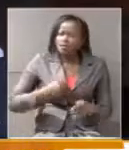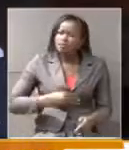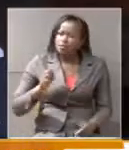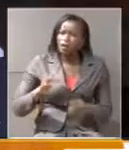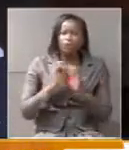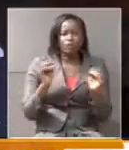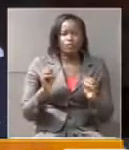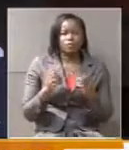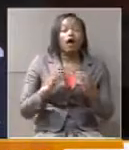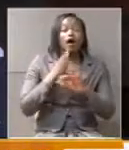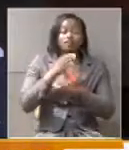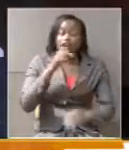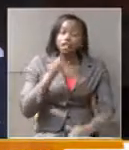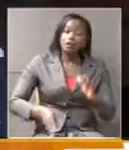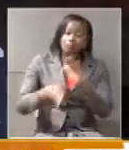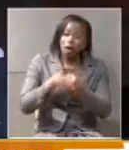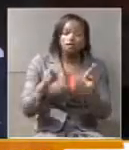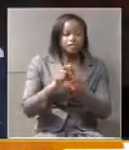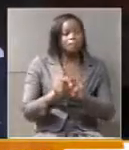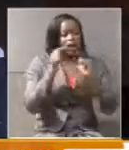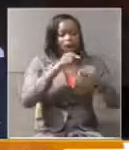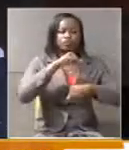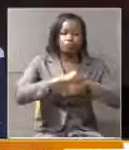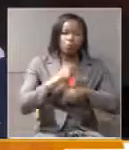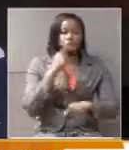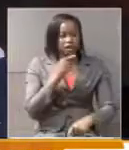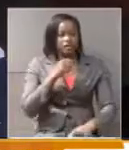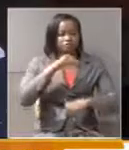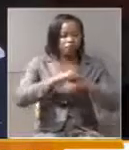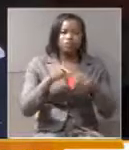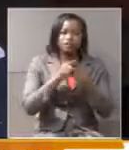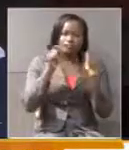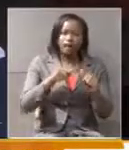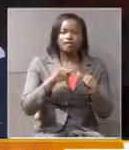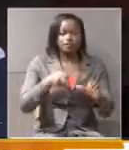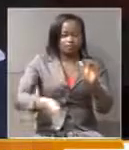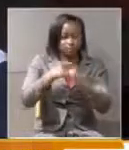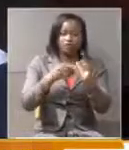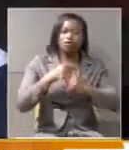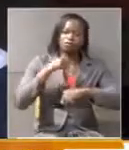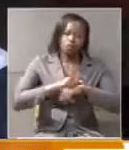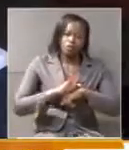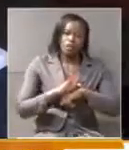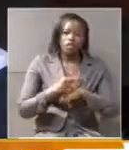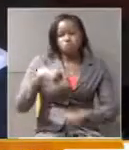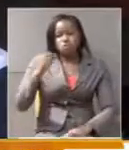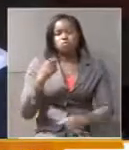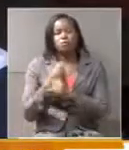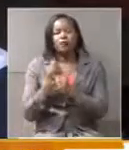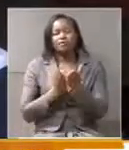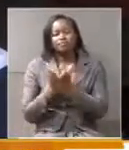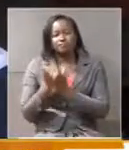byeniwaka yeide no kuisomero yakubela abasomisambu mpozi bantole na mu isomero nje enkolo obwa